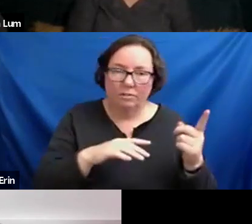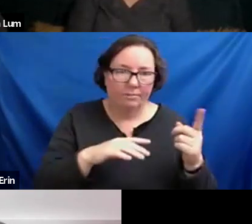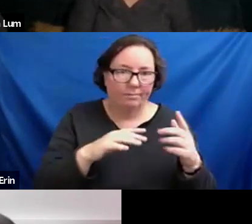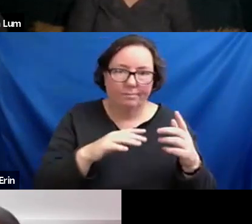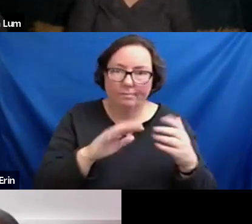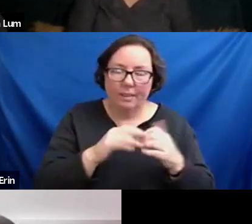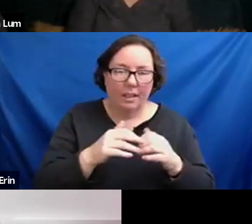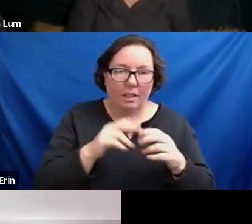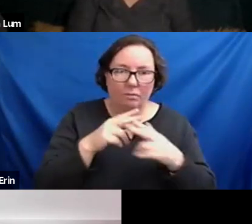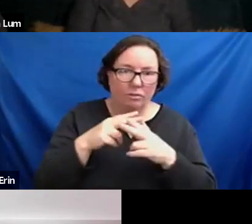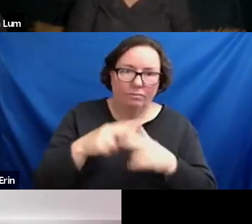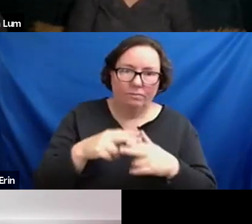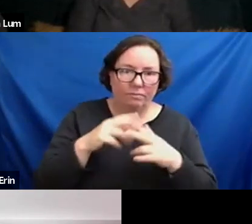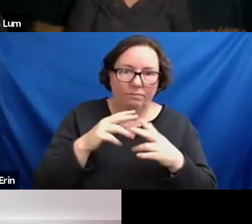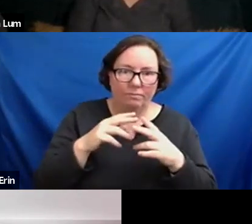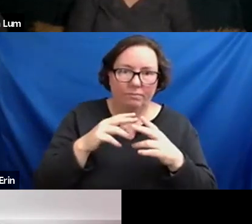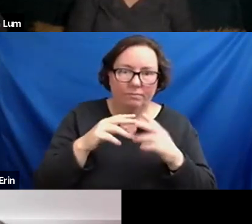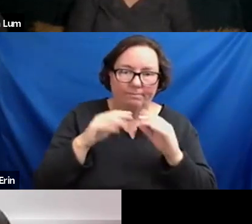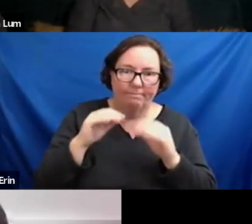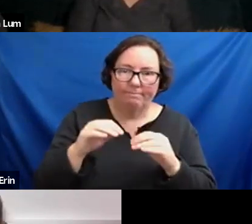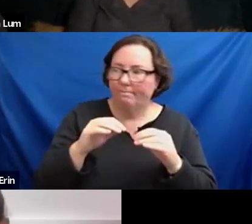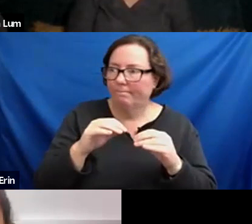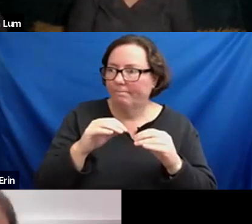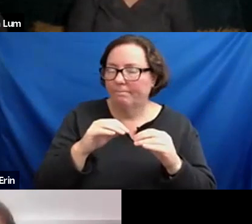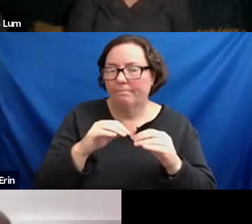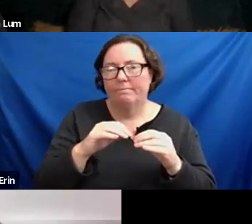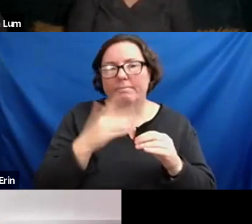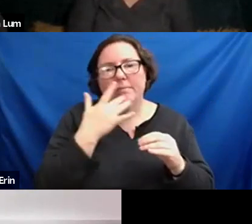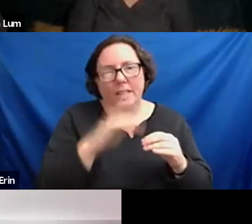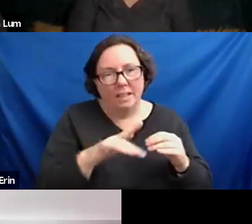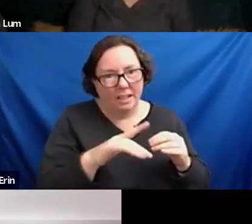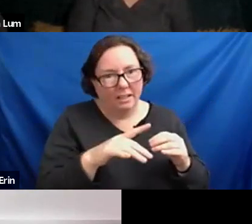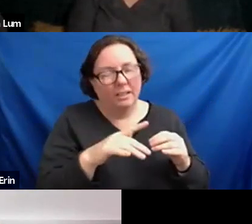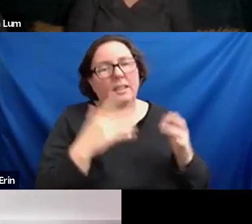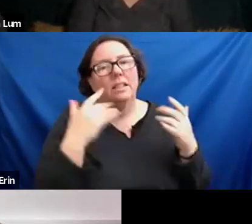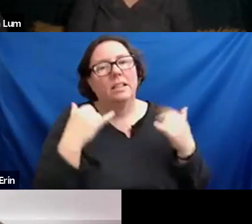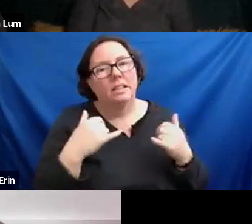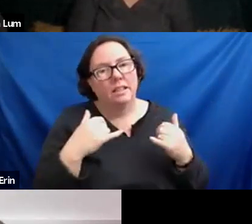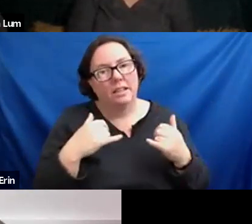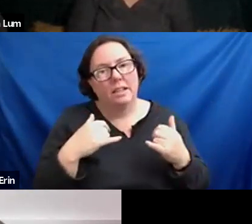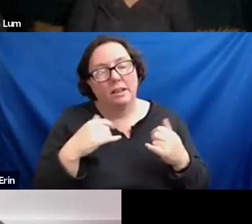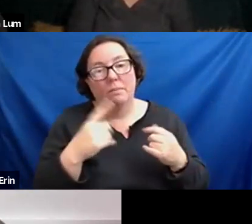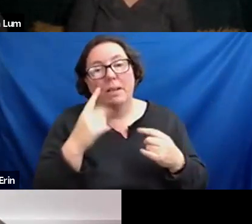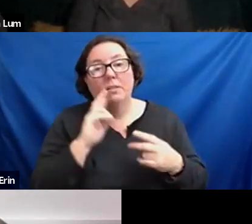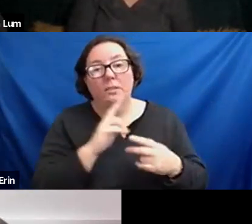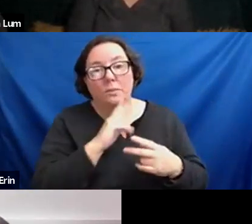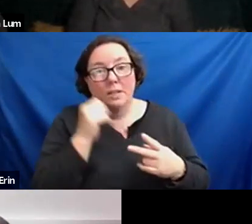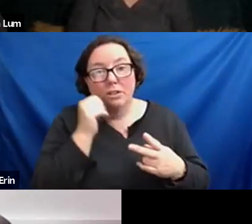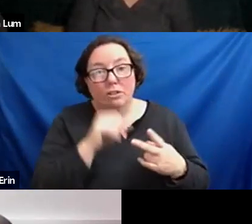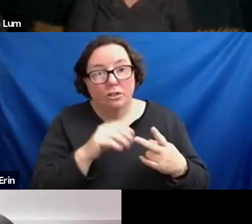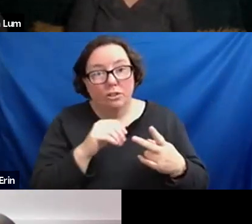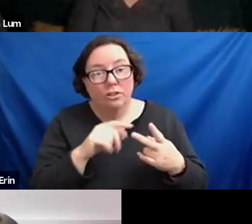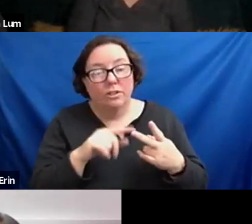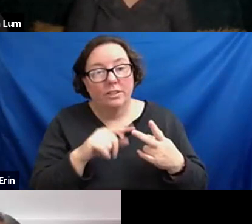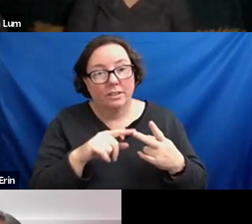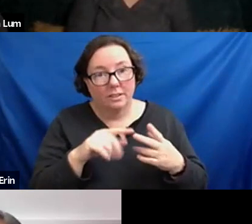way to evaluate them. Fortunately, another my twin girls school, classroom